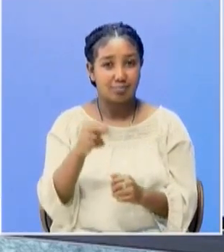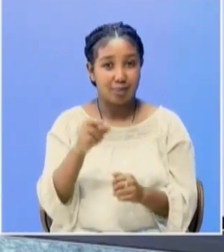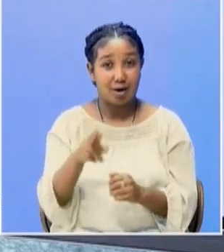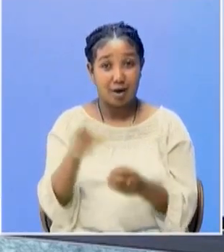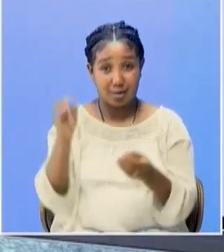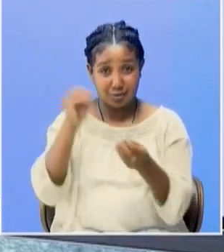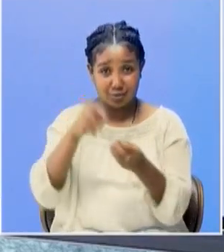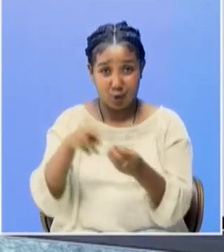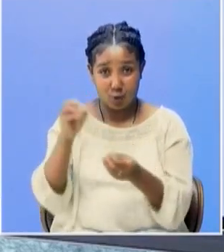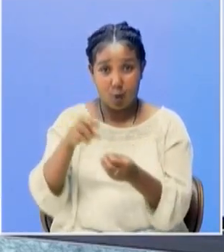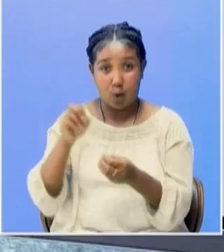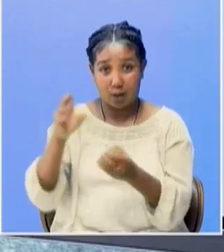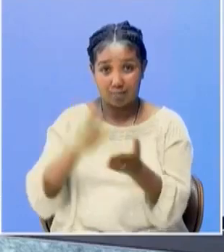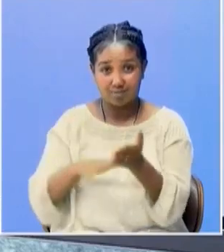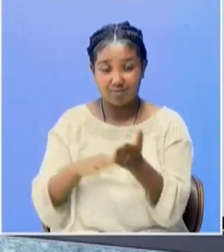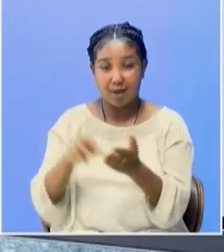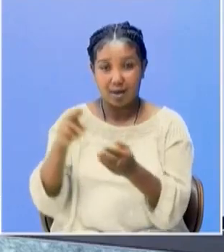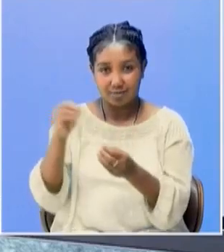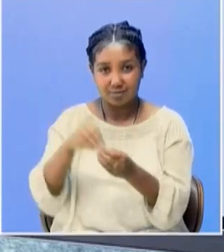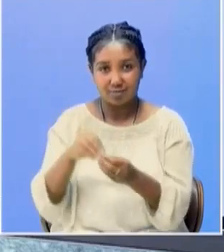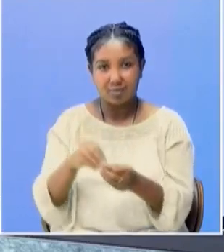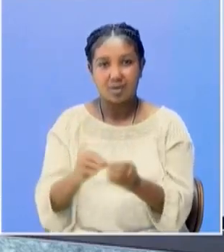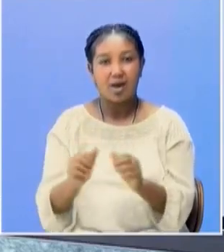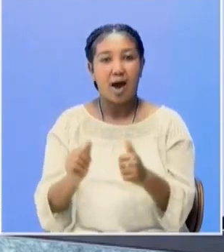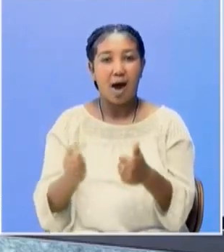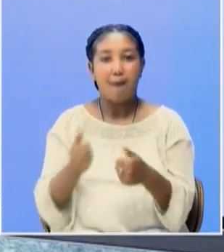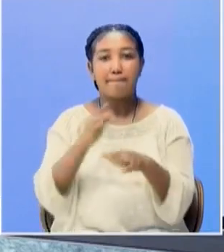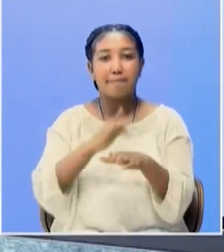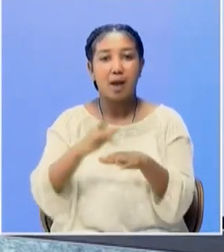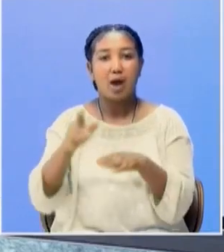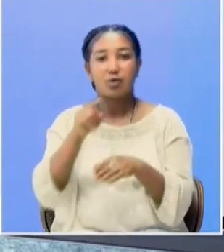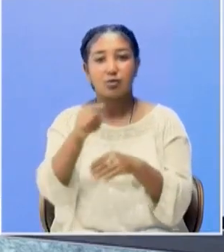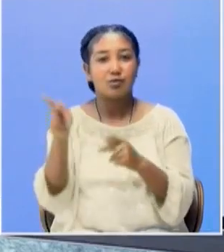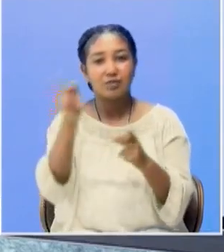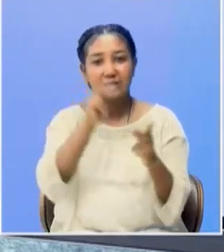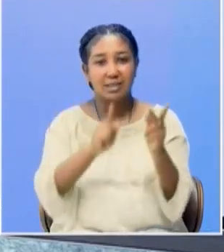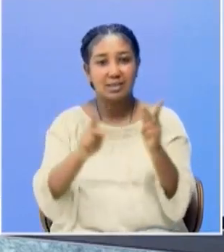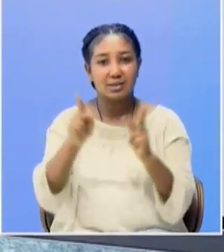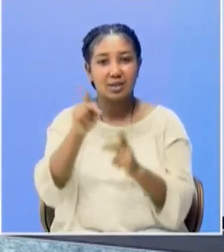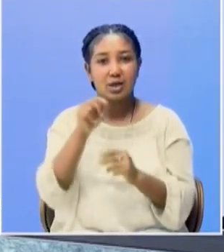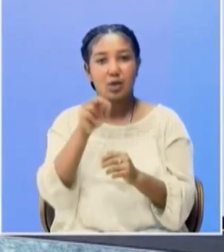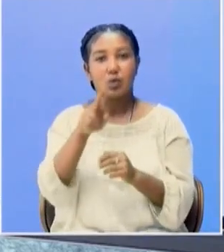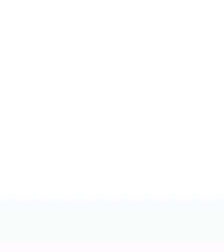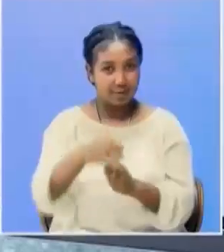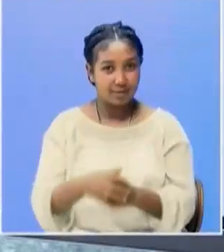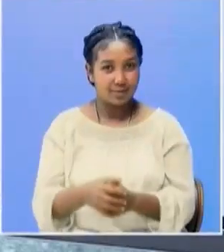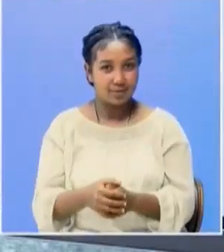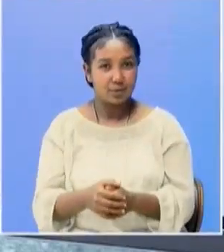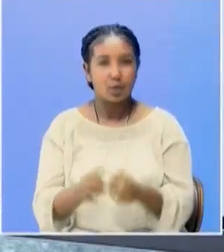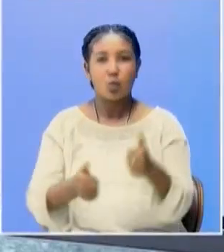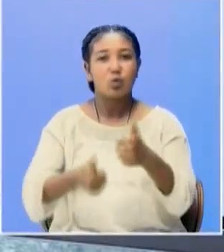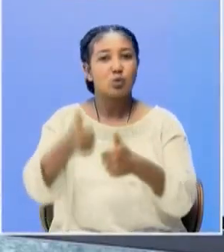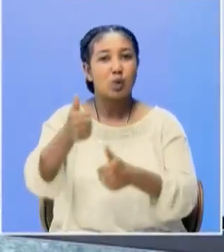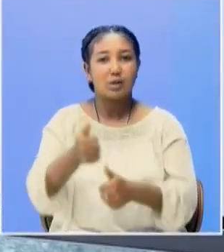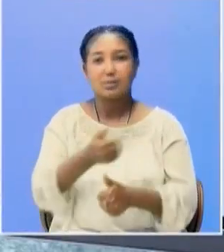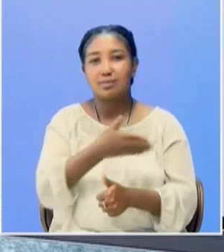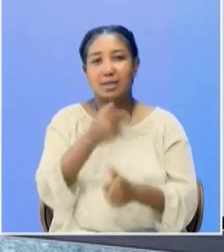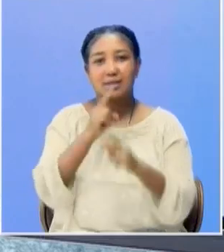add it, okay? So, how blank you visit your uncle? Which one the best